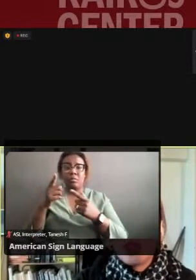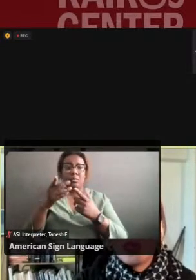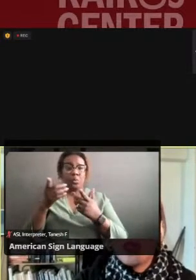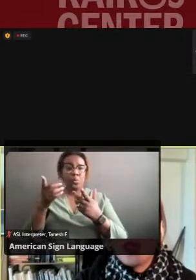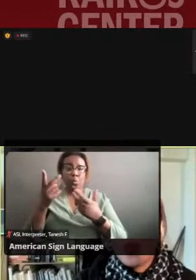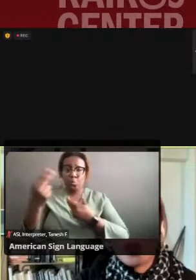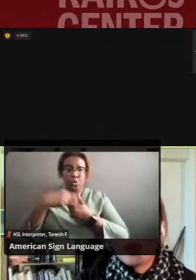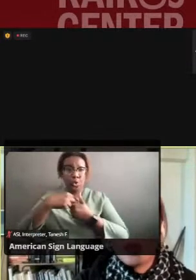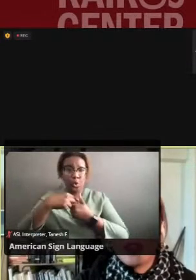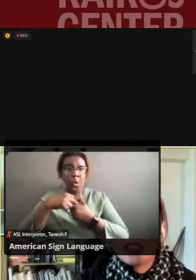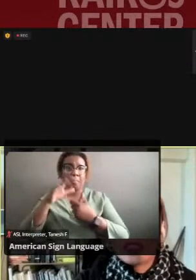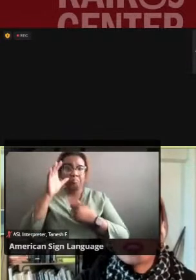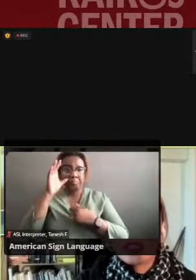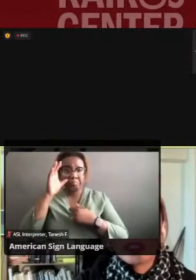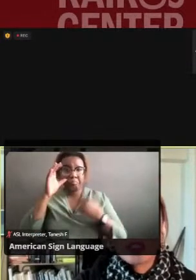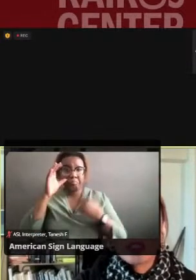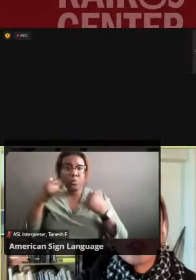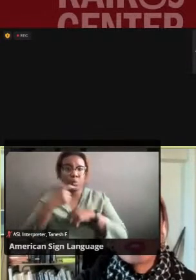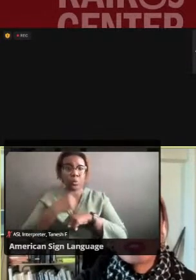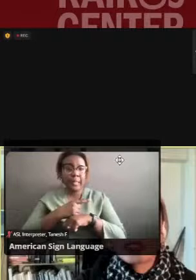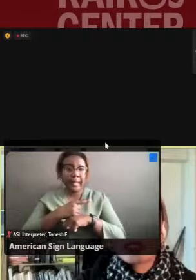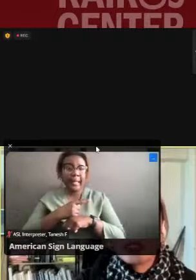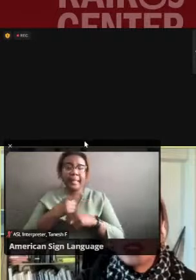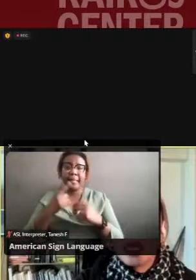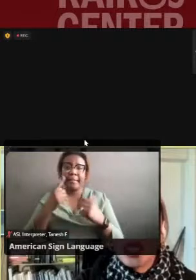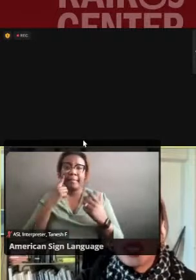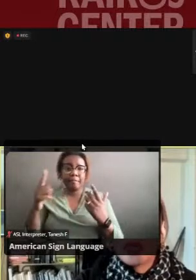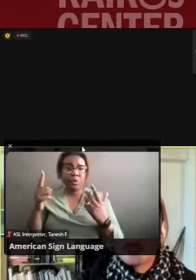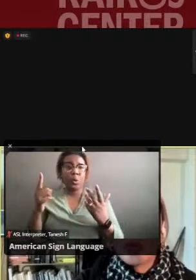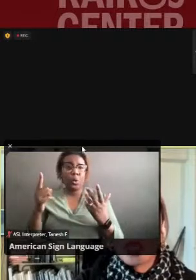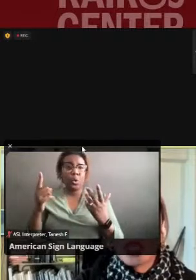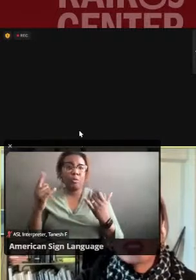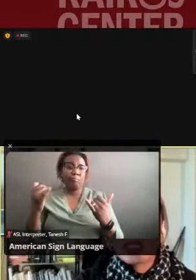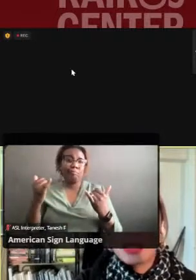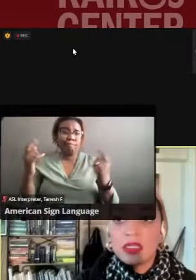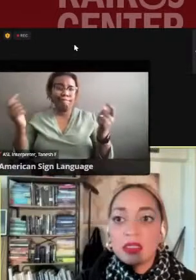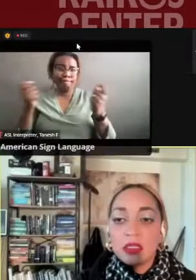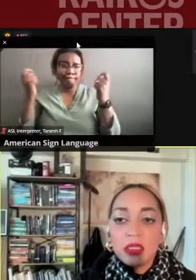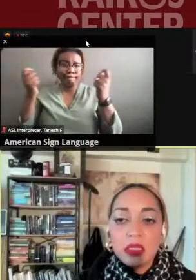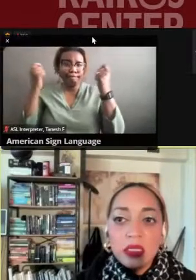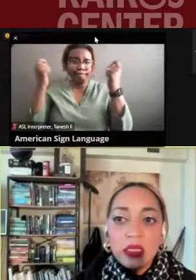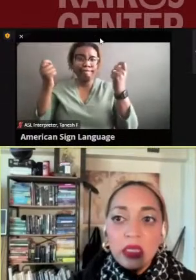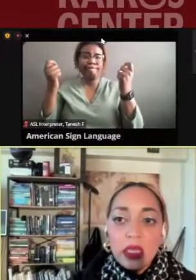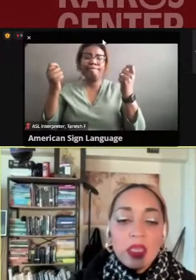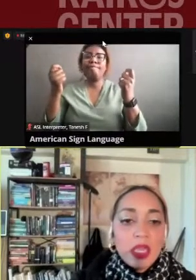today for this service for Gaza.